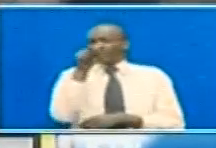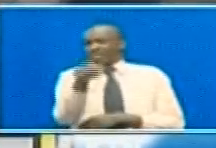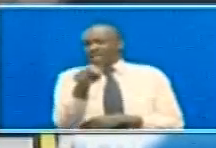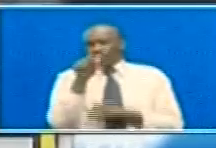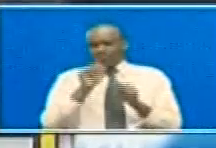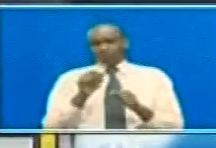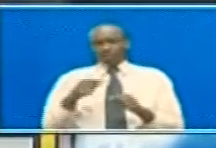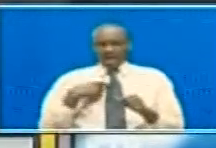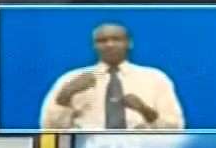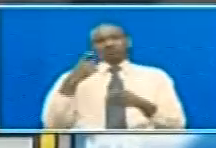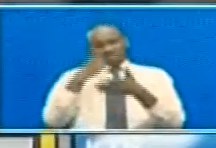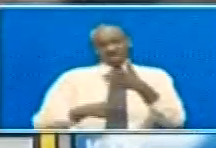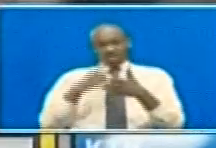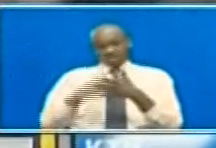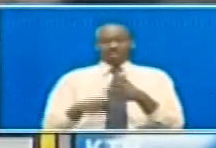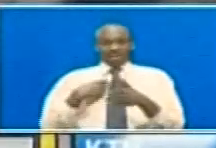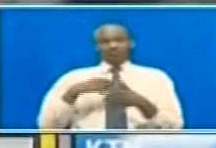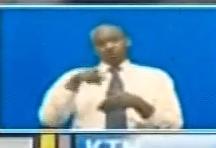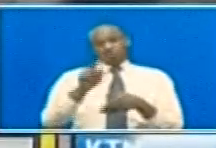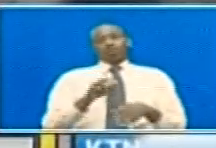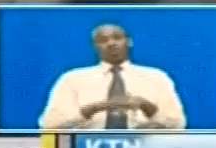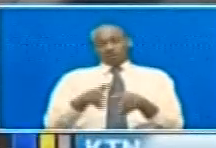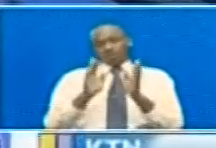through toll charges.